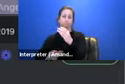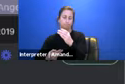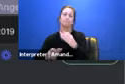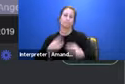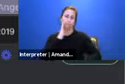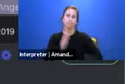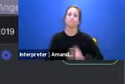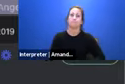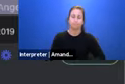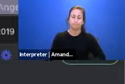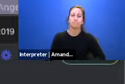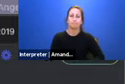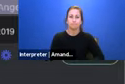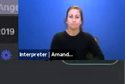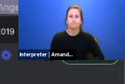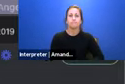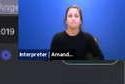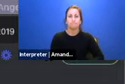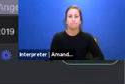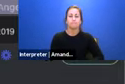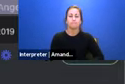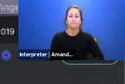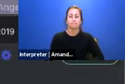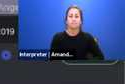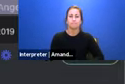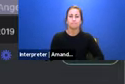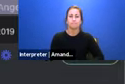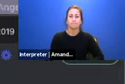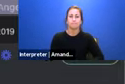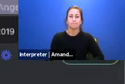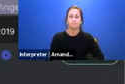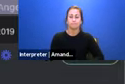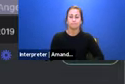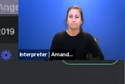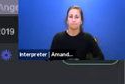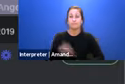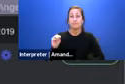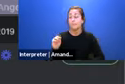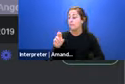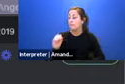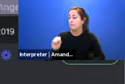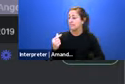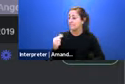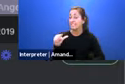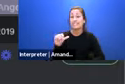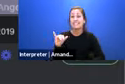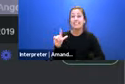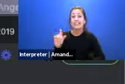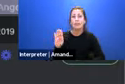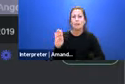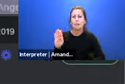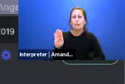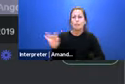our website. Yes. And Ms. Gildart is here, and she is, you know, I call it pushing us